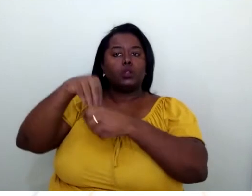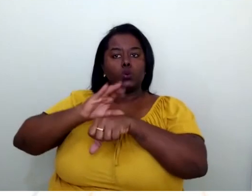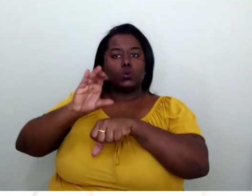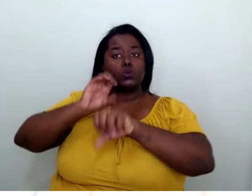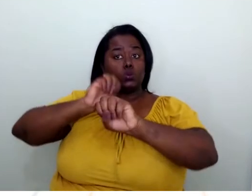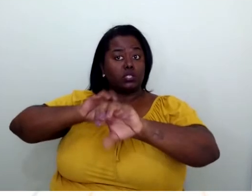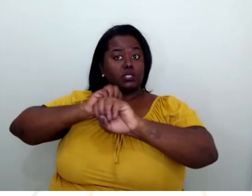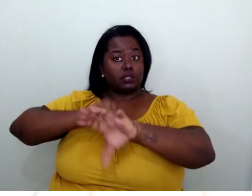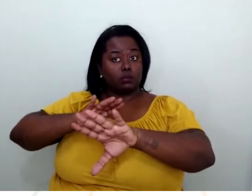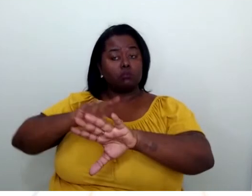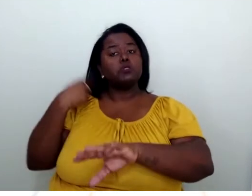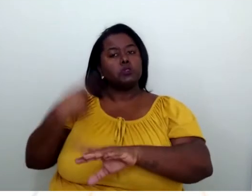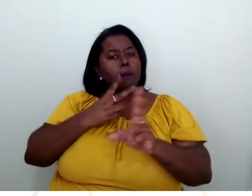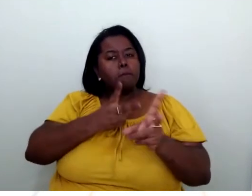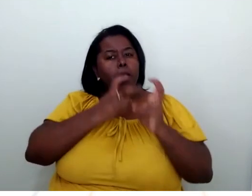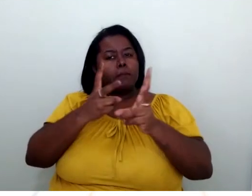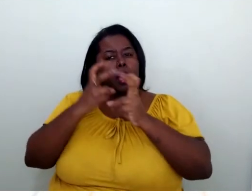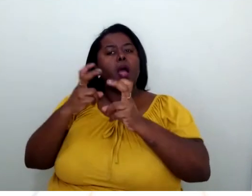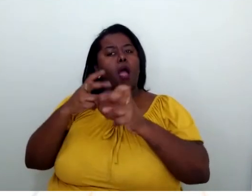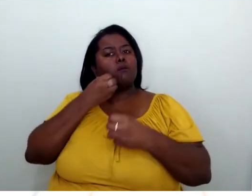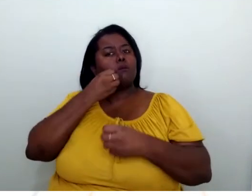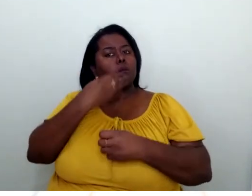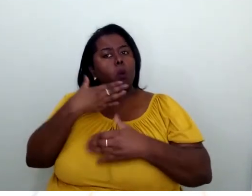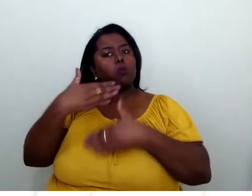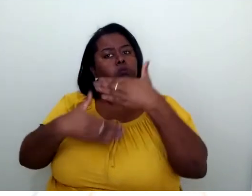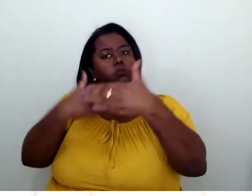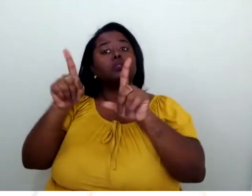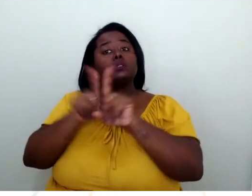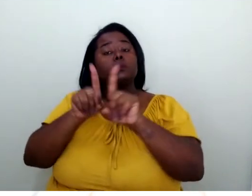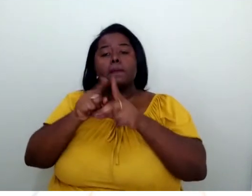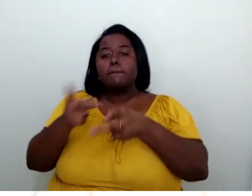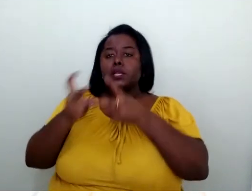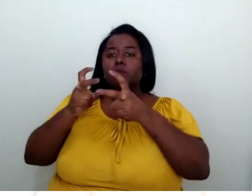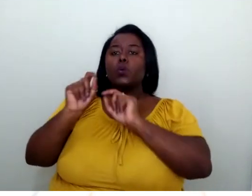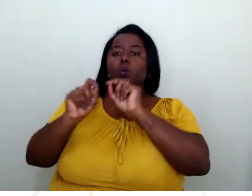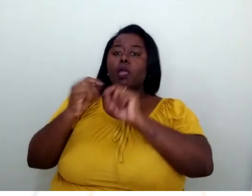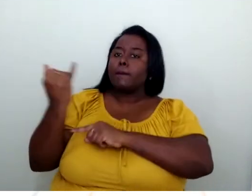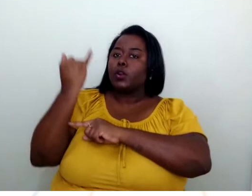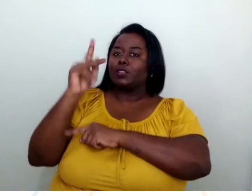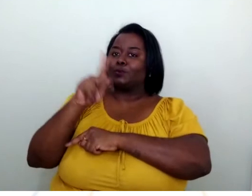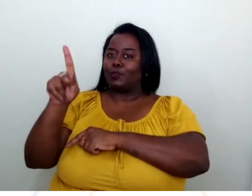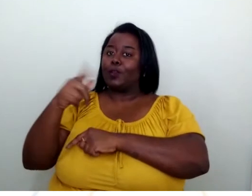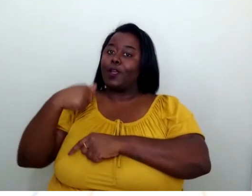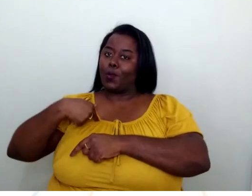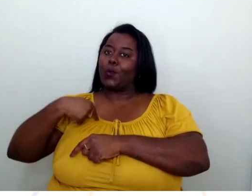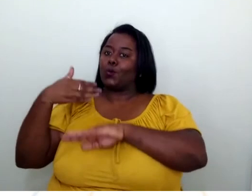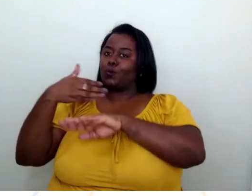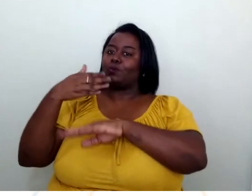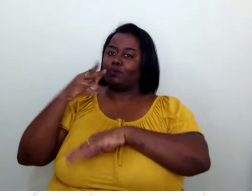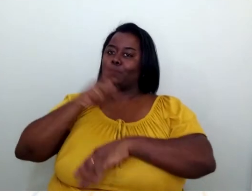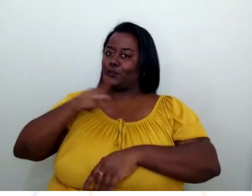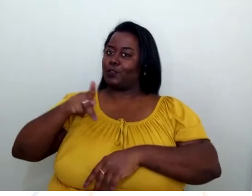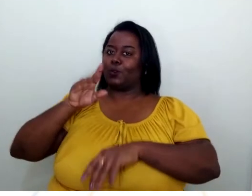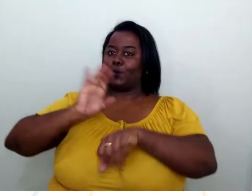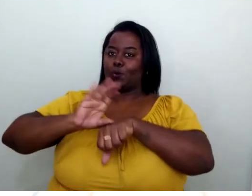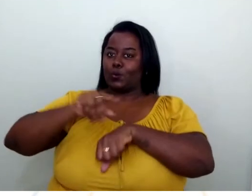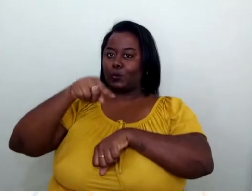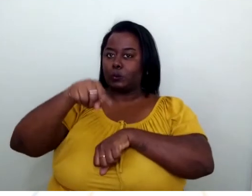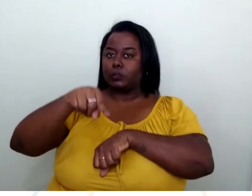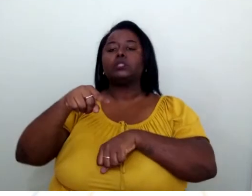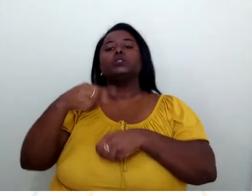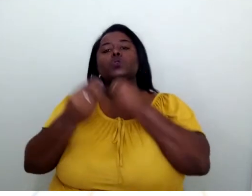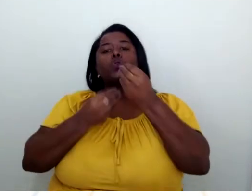Inquiry Survey when they came back from practicum. Also, students were keeping a reflective journal or a blog throughout